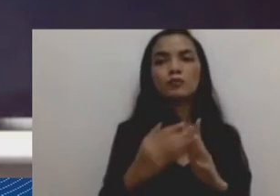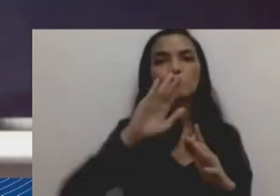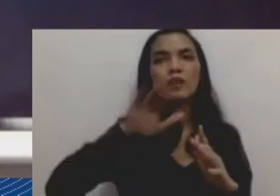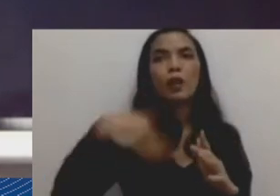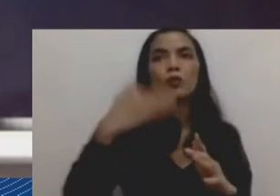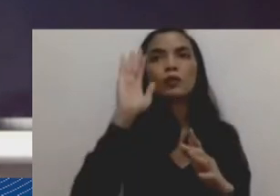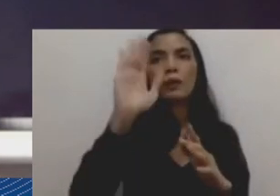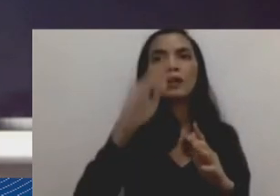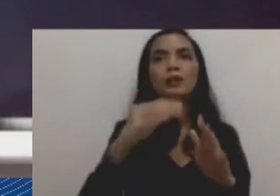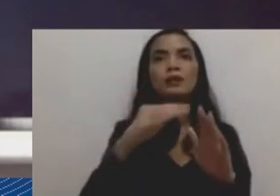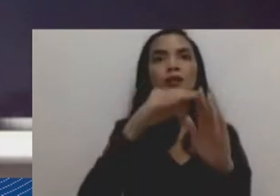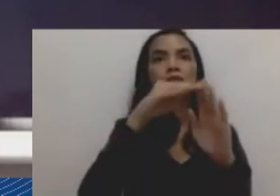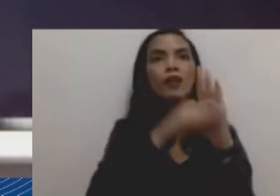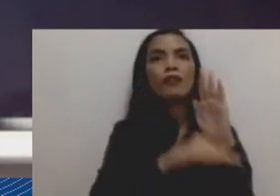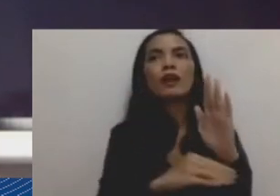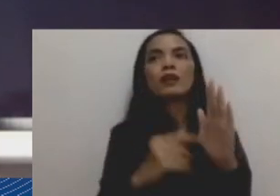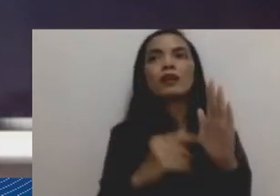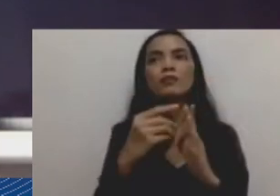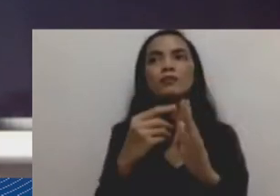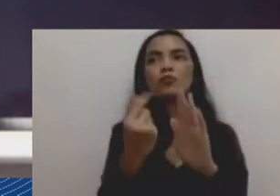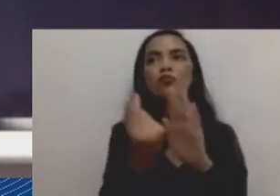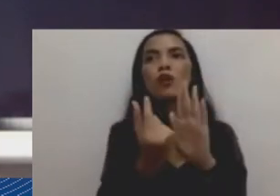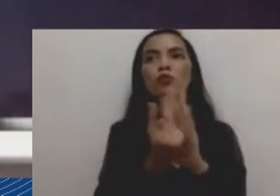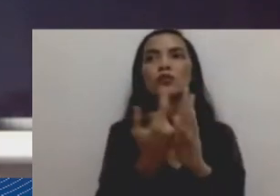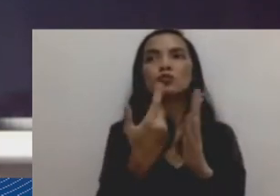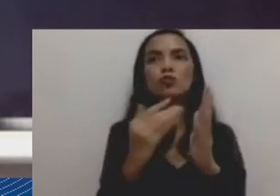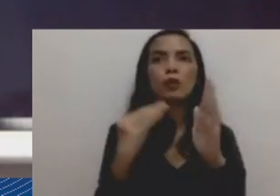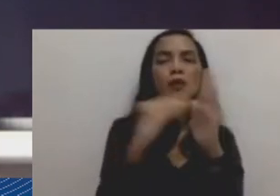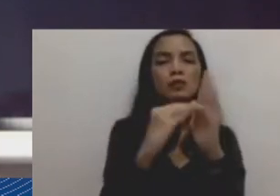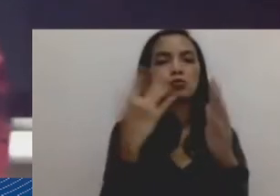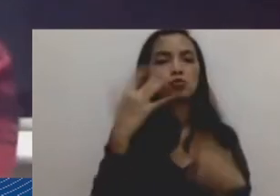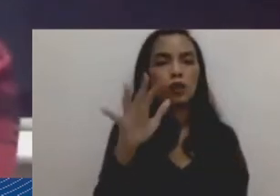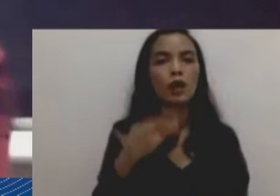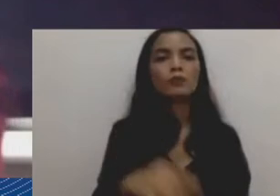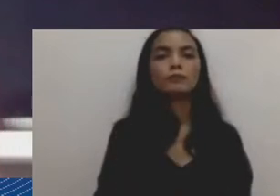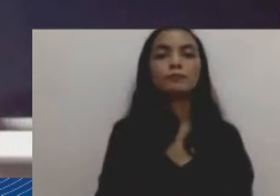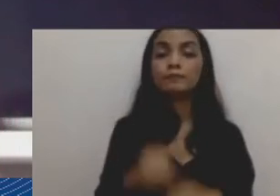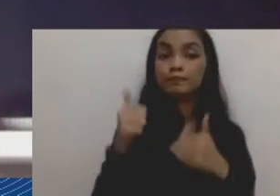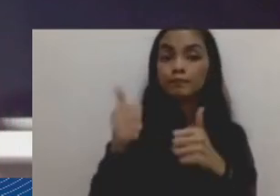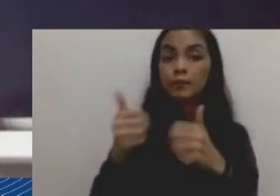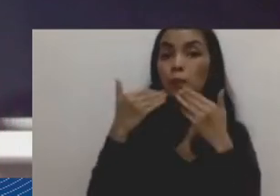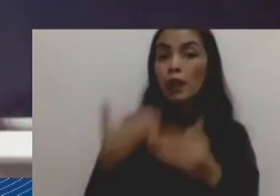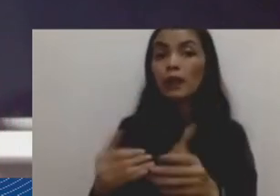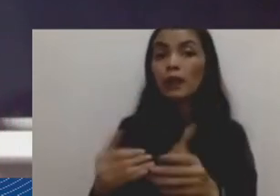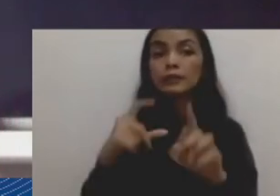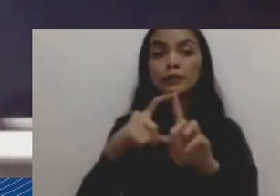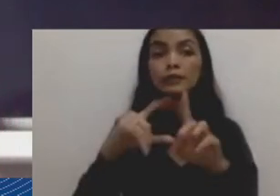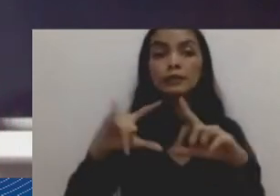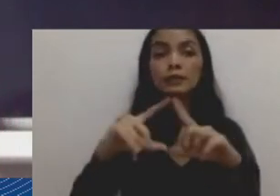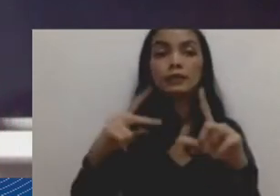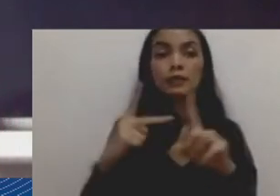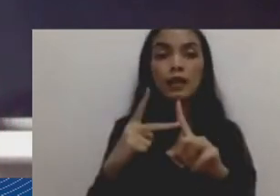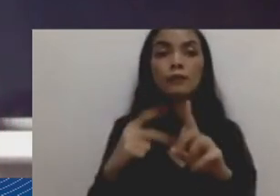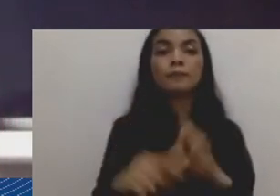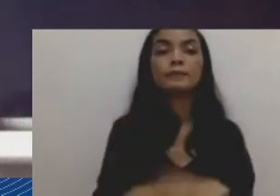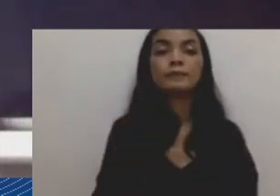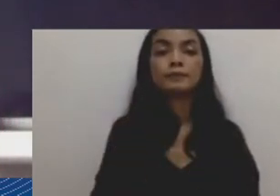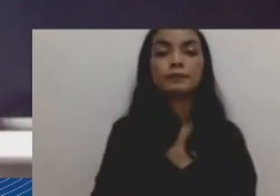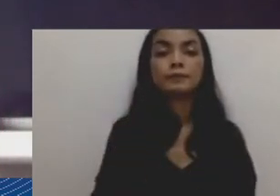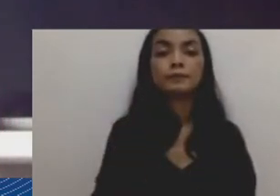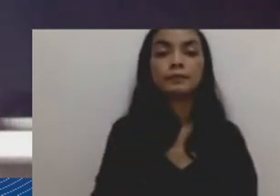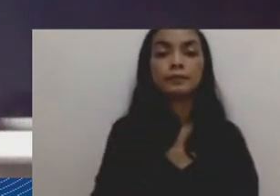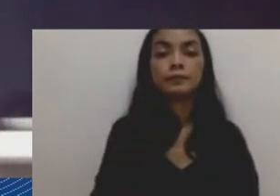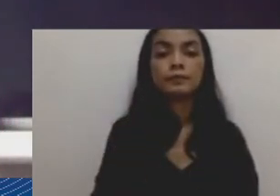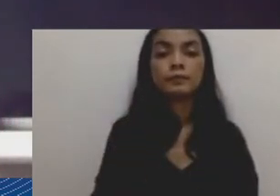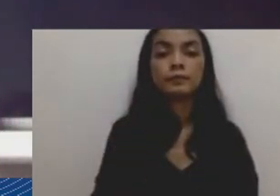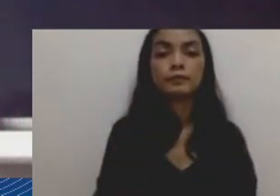next year discussion among the members of parliament. Thank you, Ibu Dia. And next we have